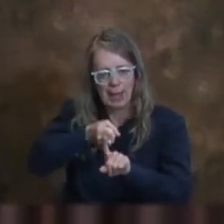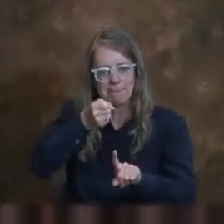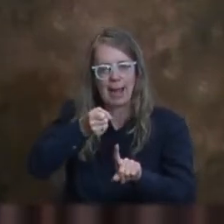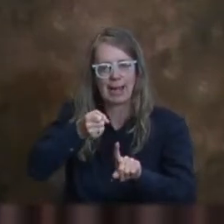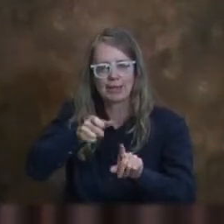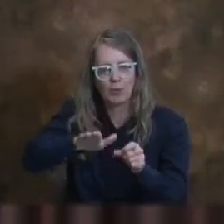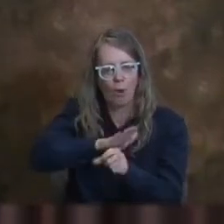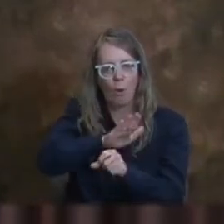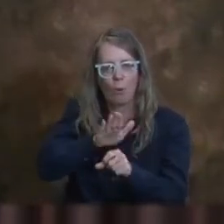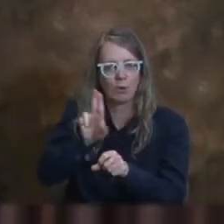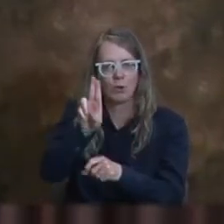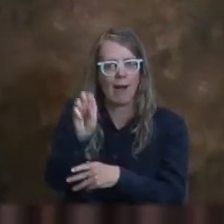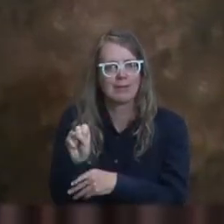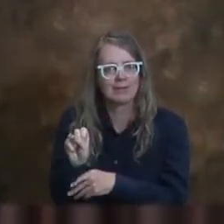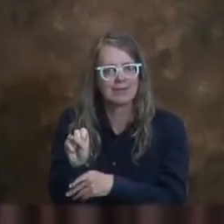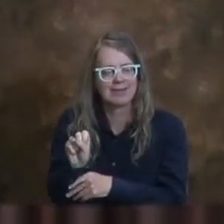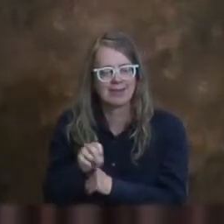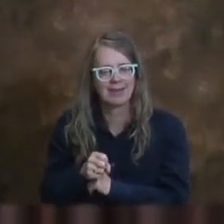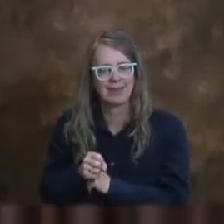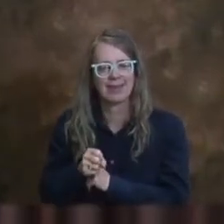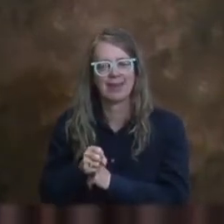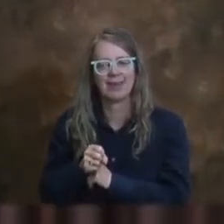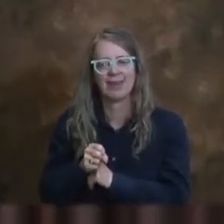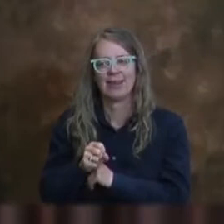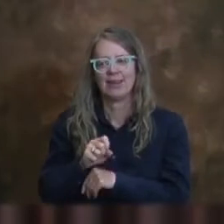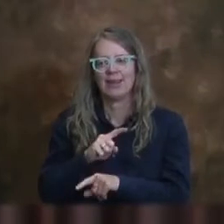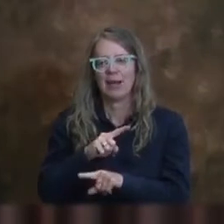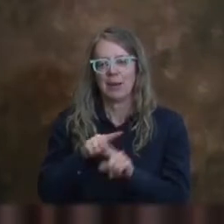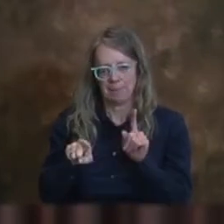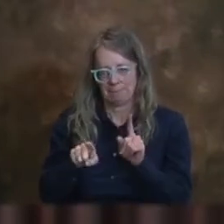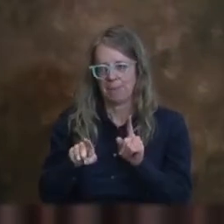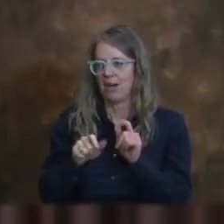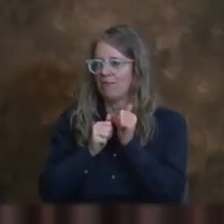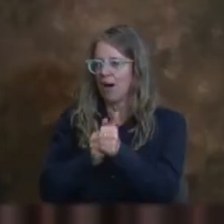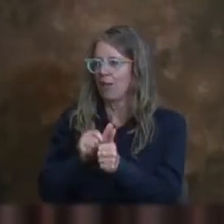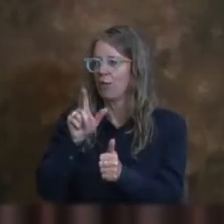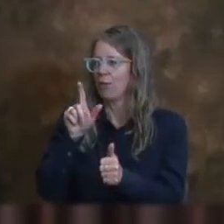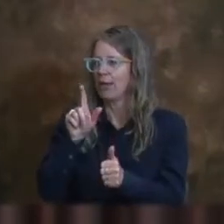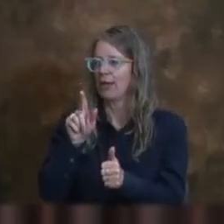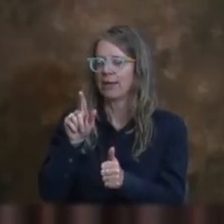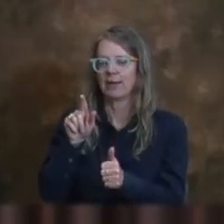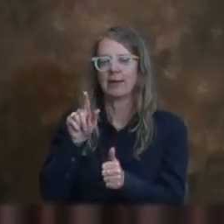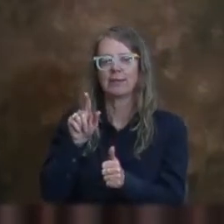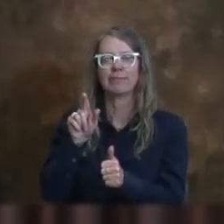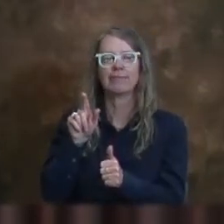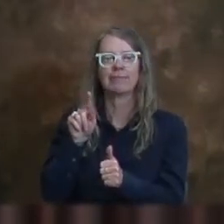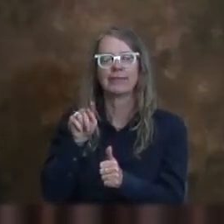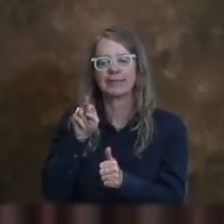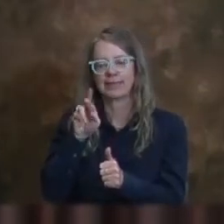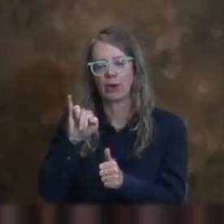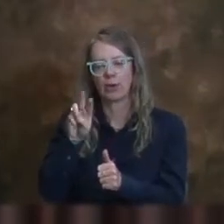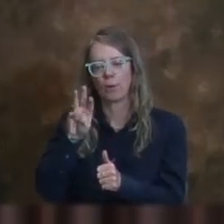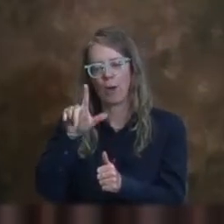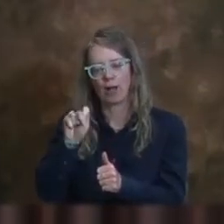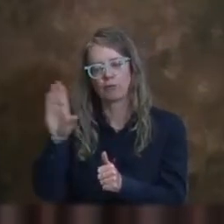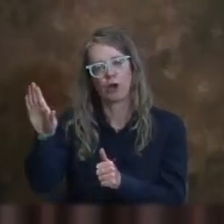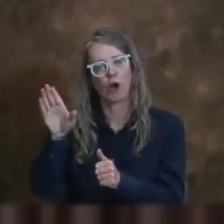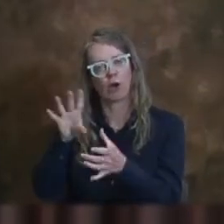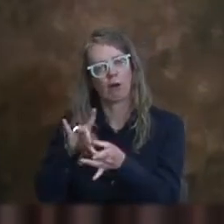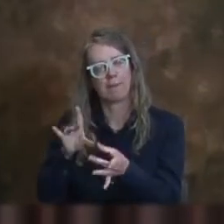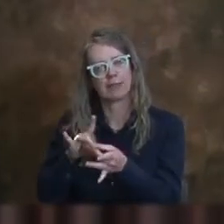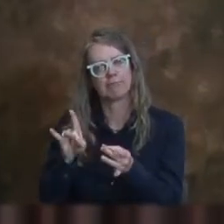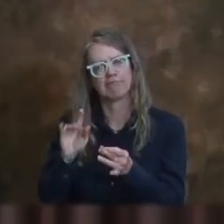used around this. But, I mean, in a way, to Commissioner Wells' point, I mean, in a way, it almost seems like it would be